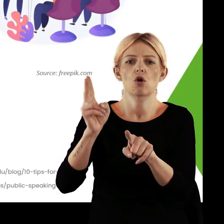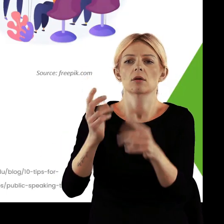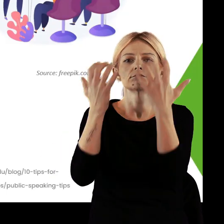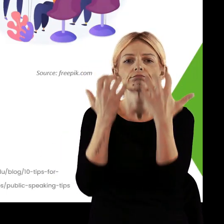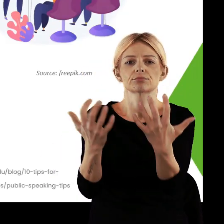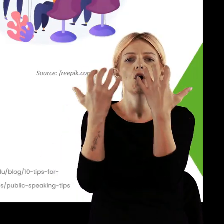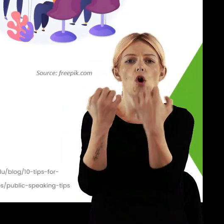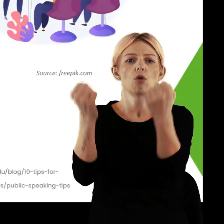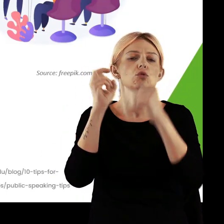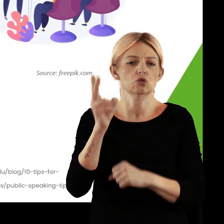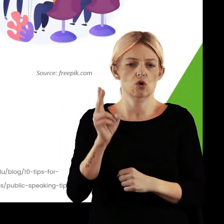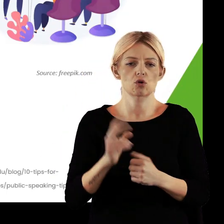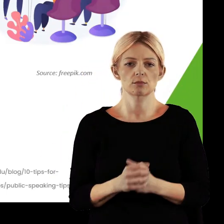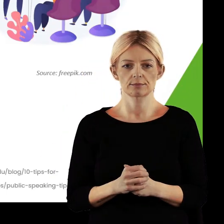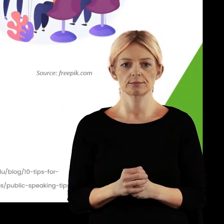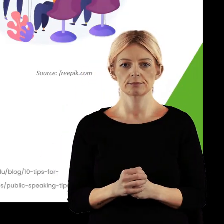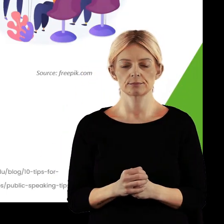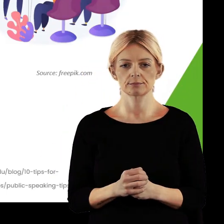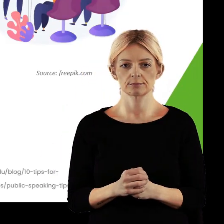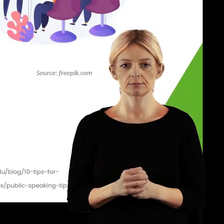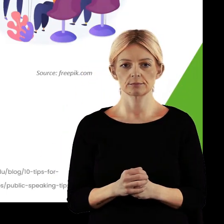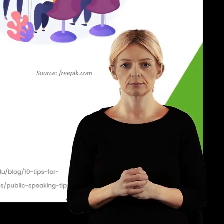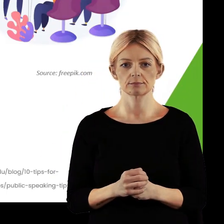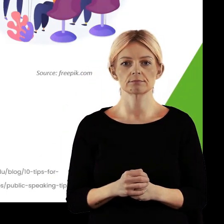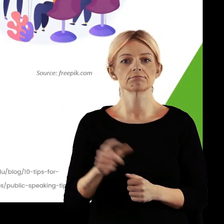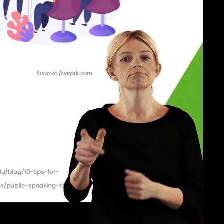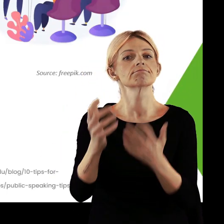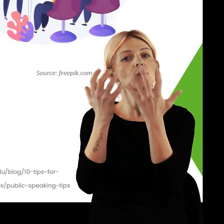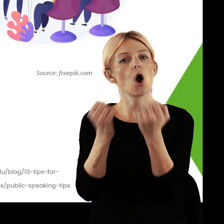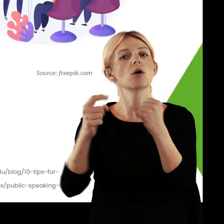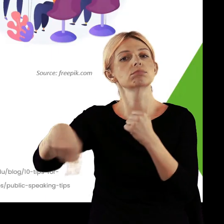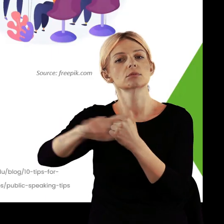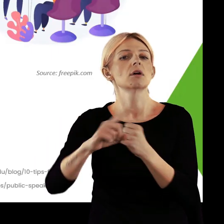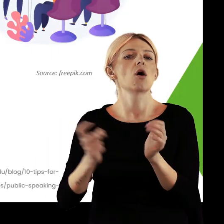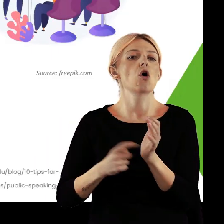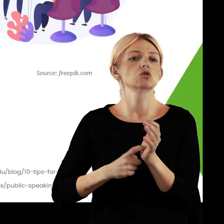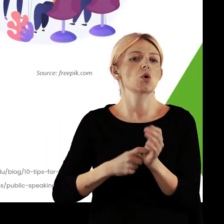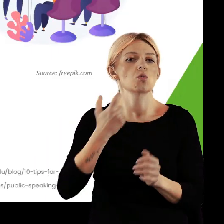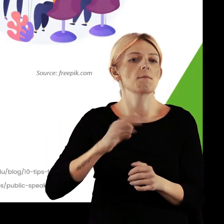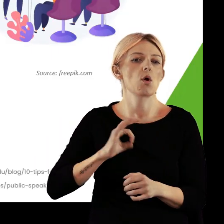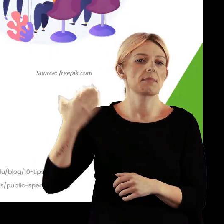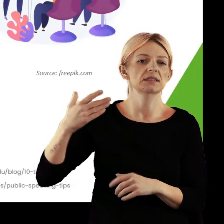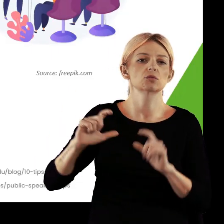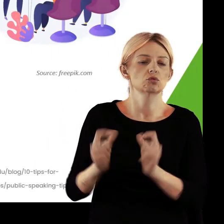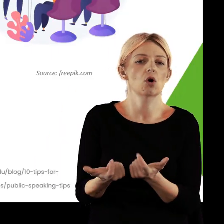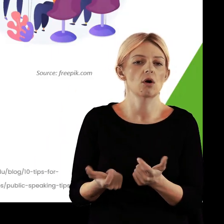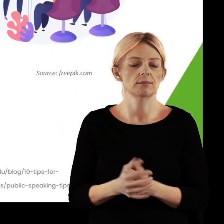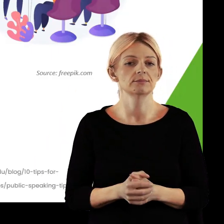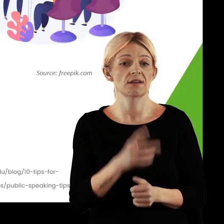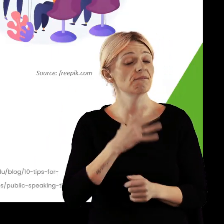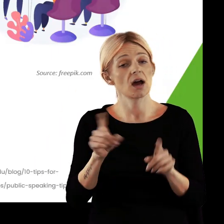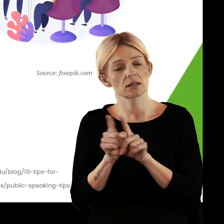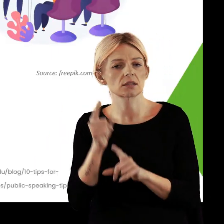whether our audience is generally familiar with the topic we want to present. Thirdly, let's